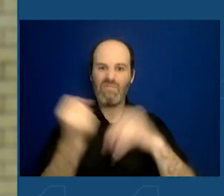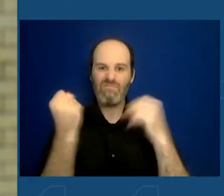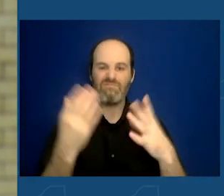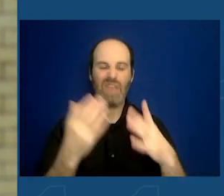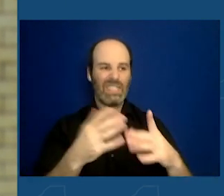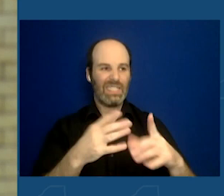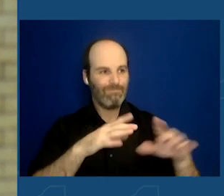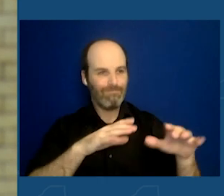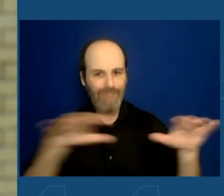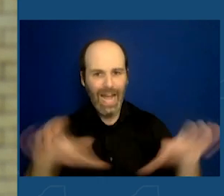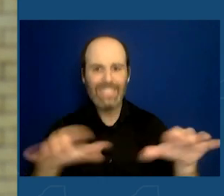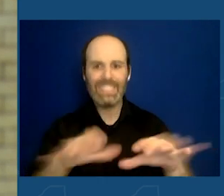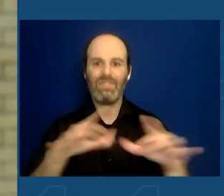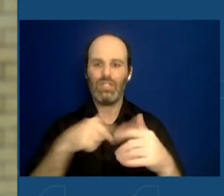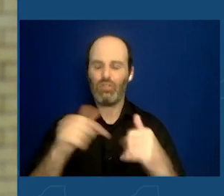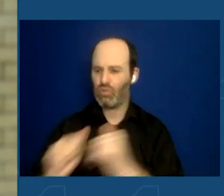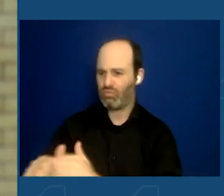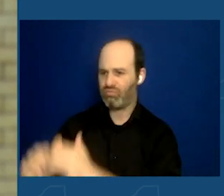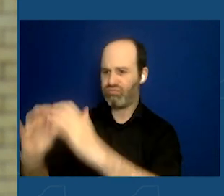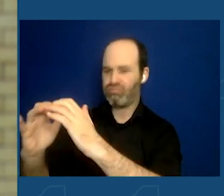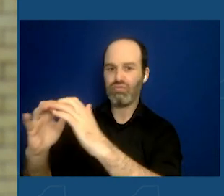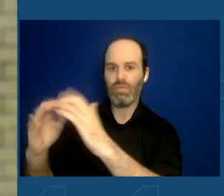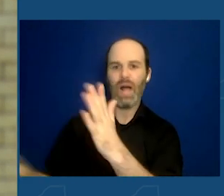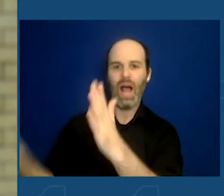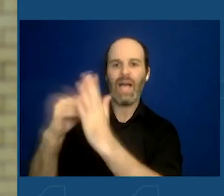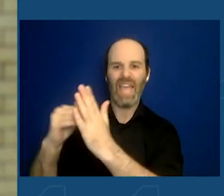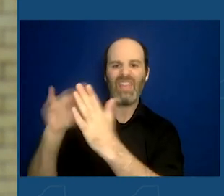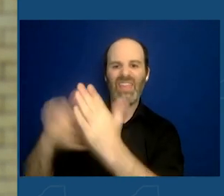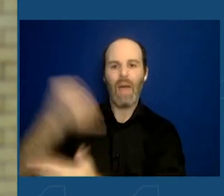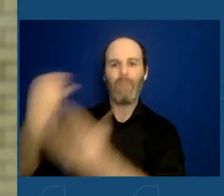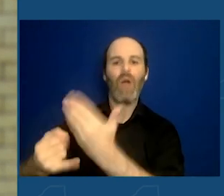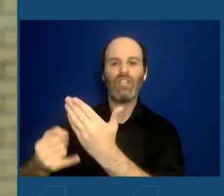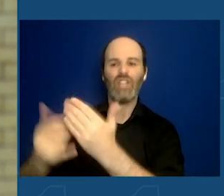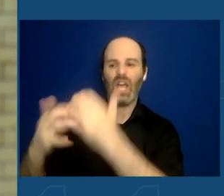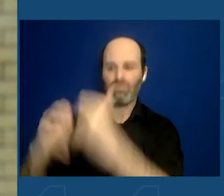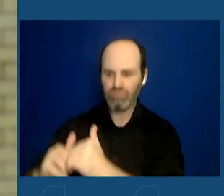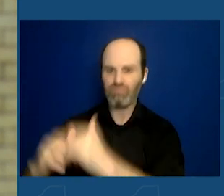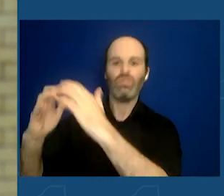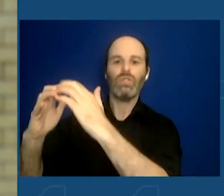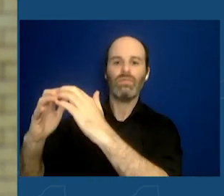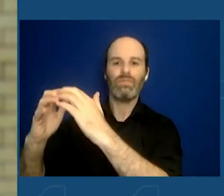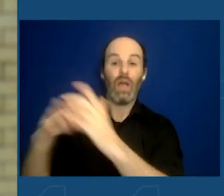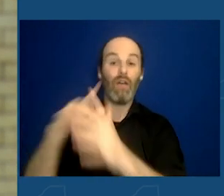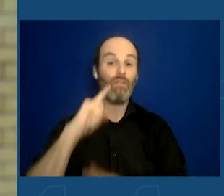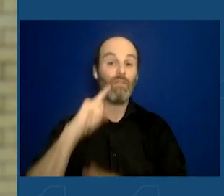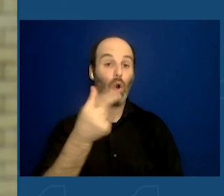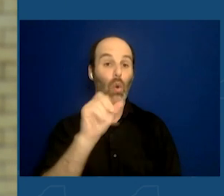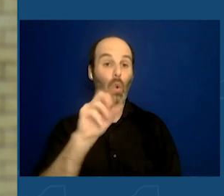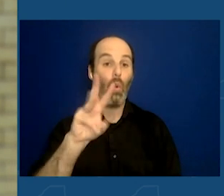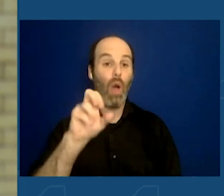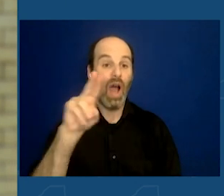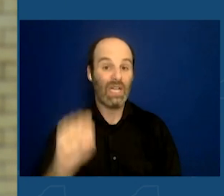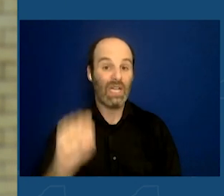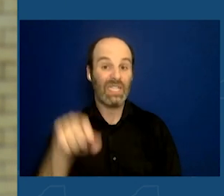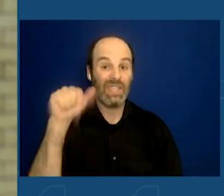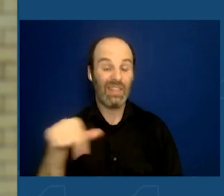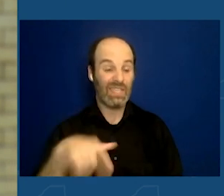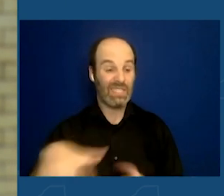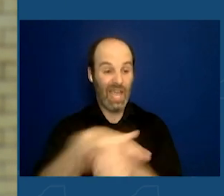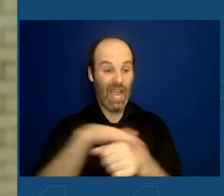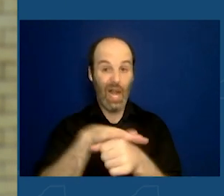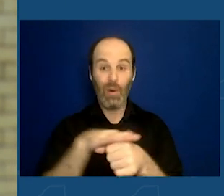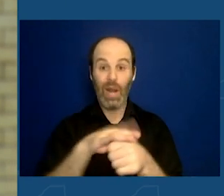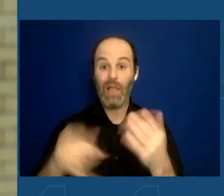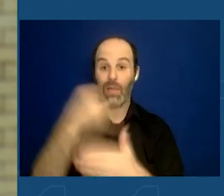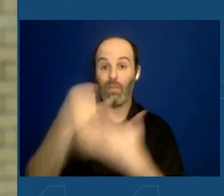to life. And for Gowanus, in this rezoned area, the projects that qualified for